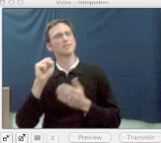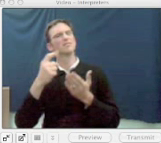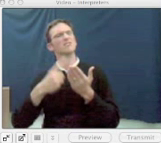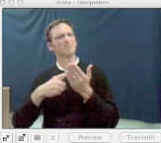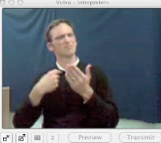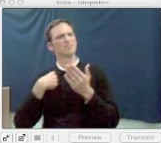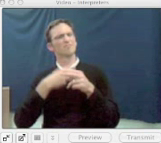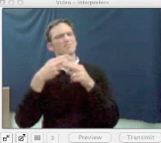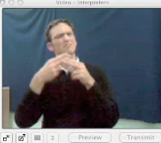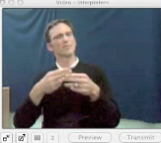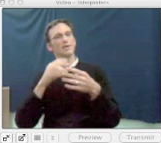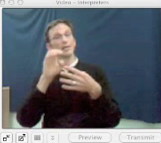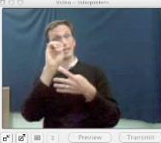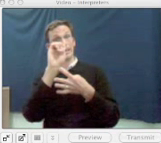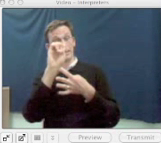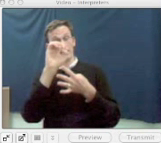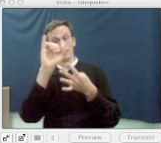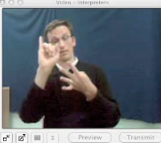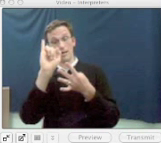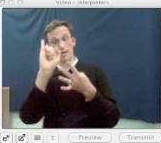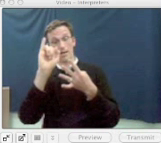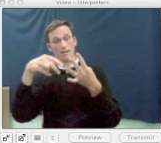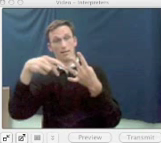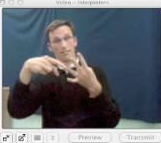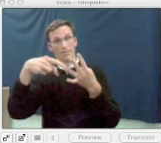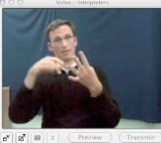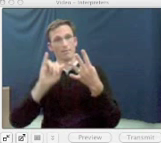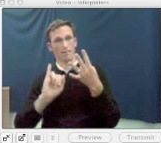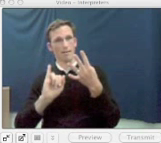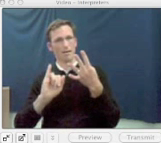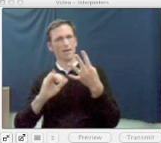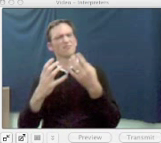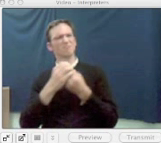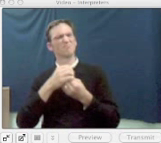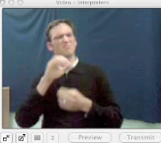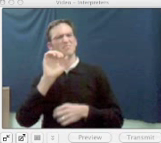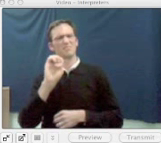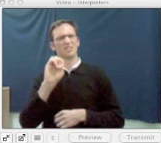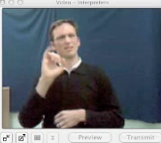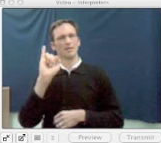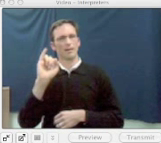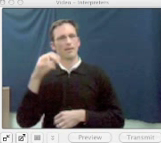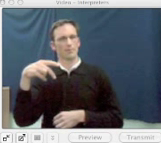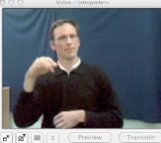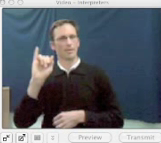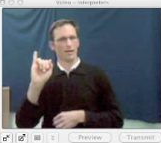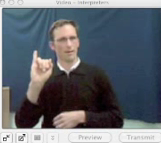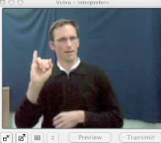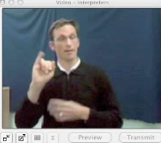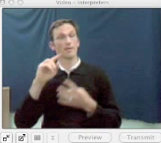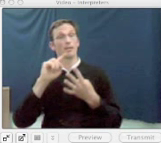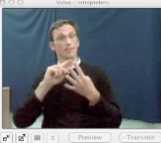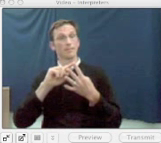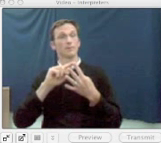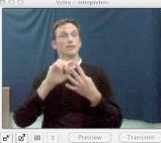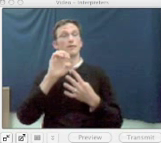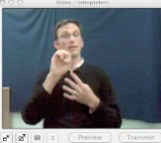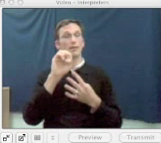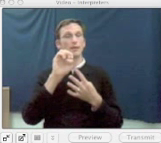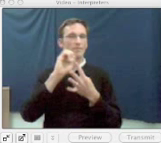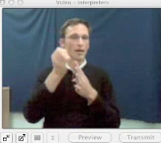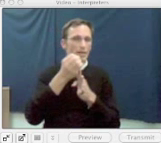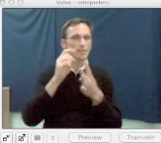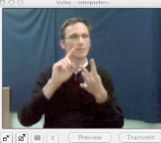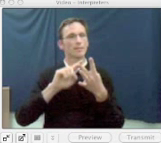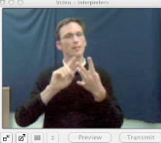EIPI, or, if you will, the initials of each one: environmental, interpersonal,